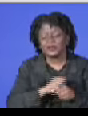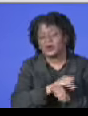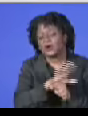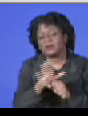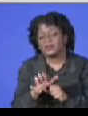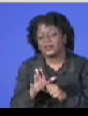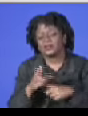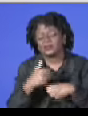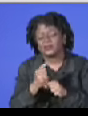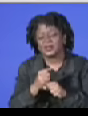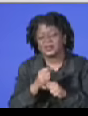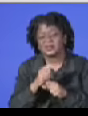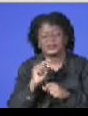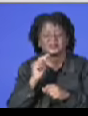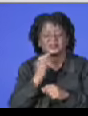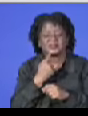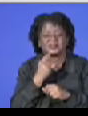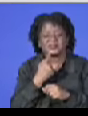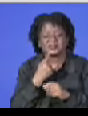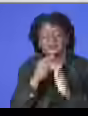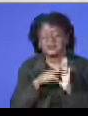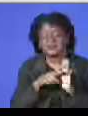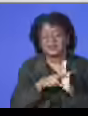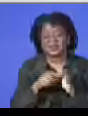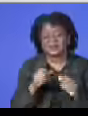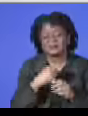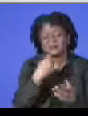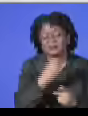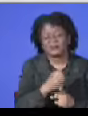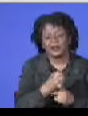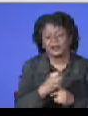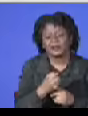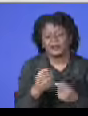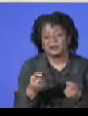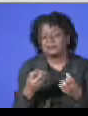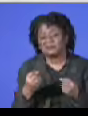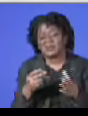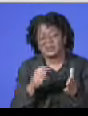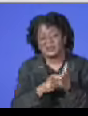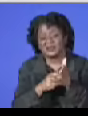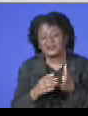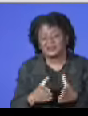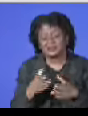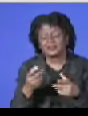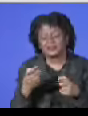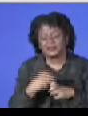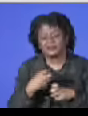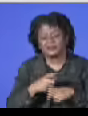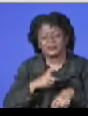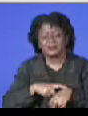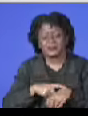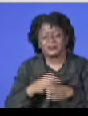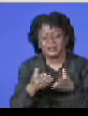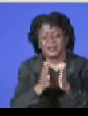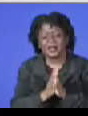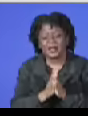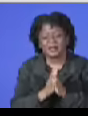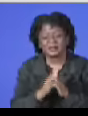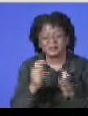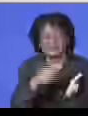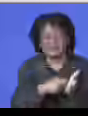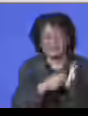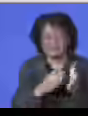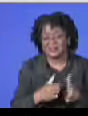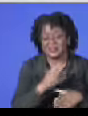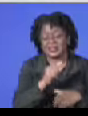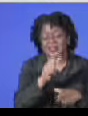the economy, and many tenants are now in dire straits. He appealed to tenants and landlords to be considerate and honest with each other.